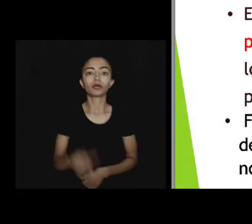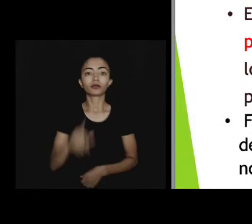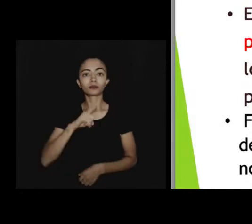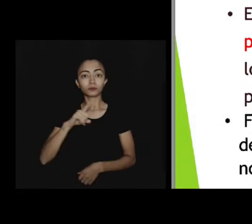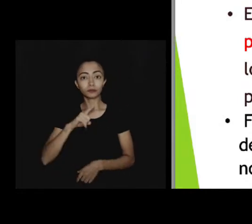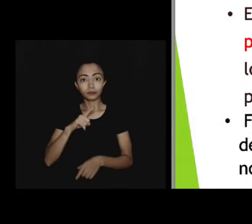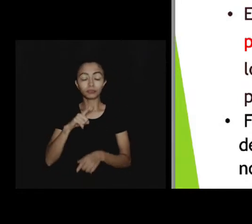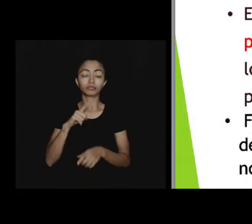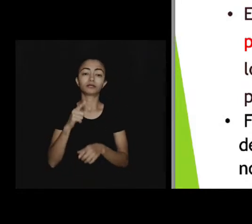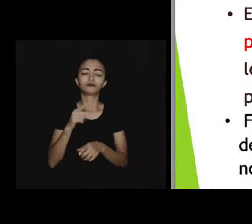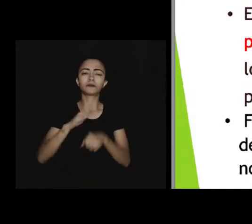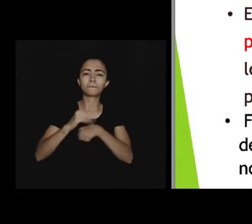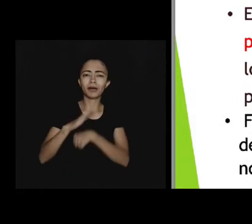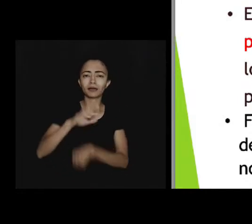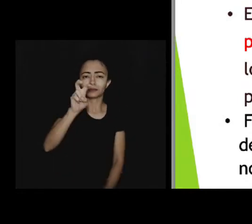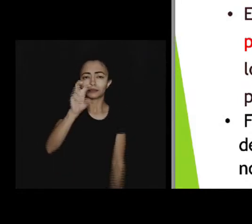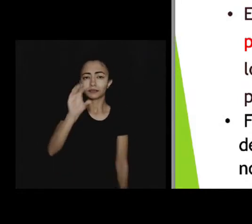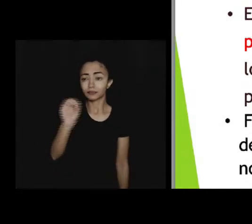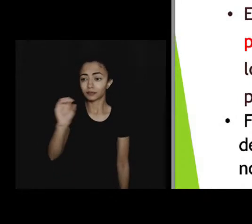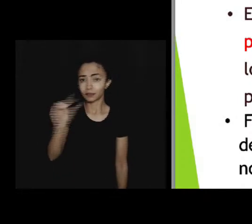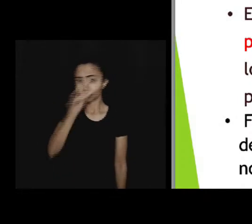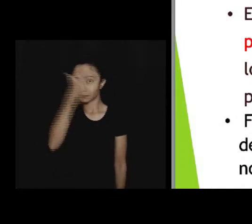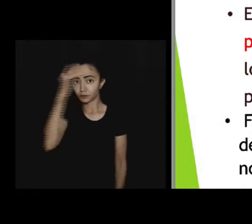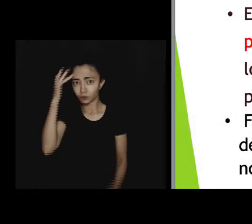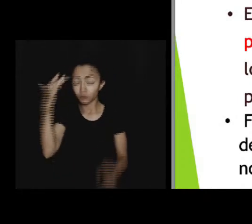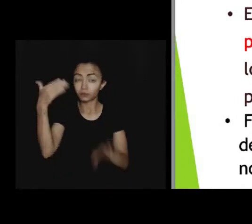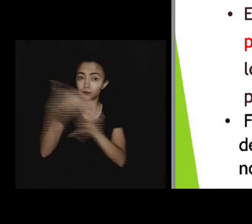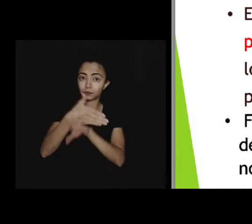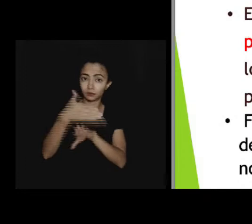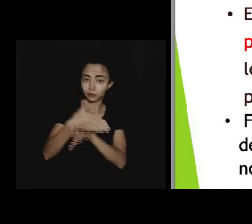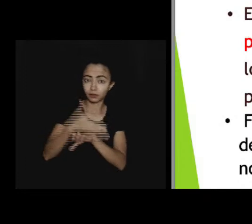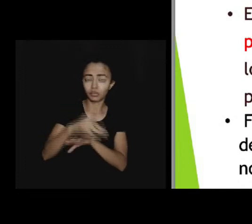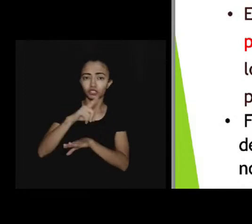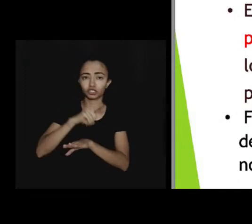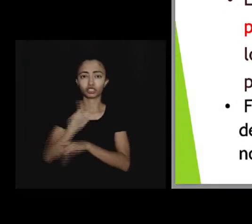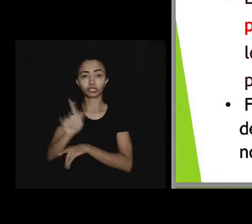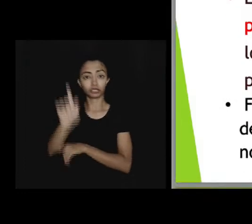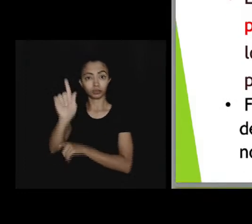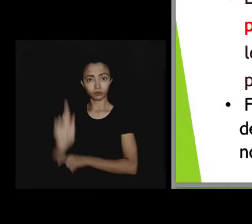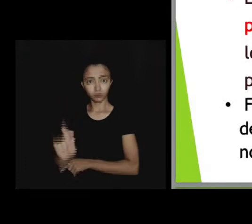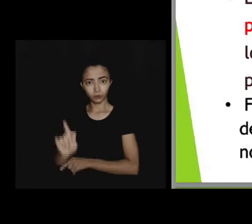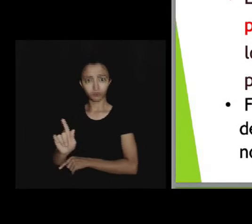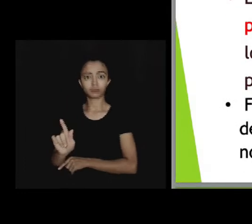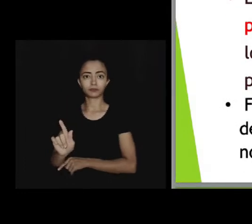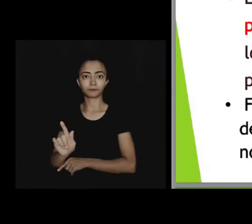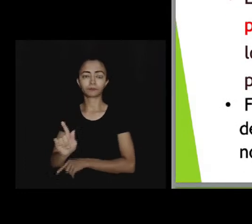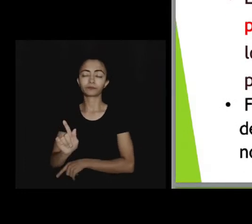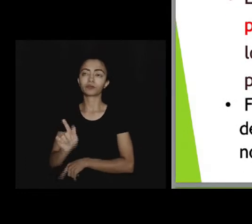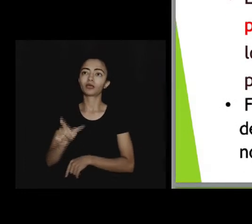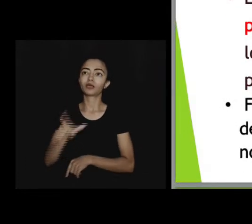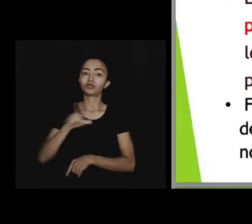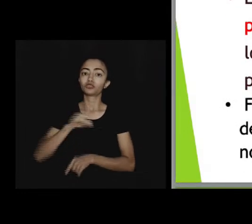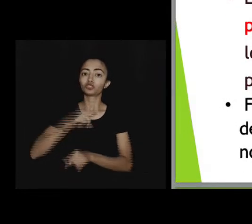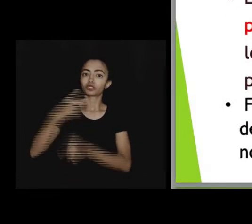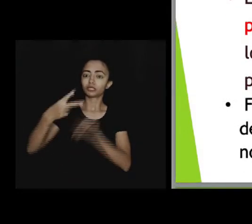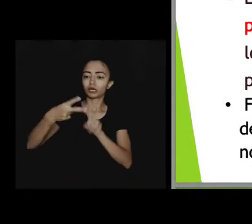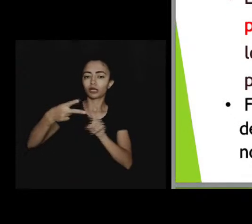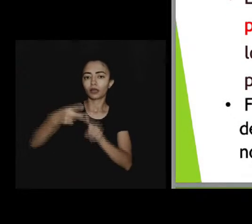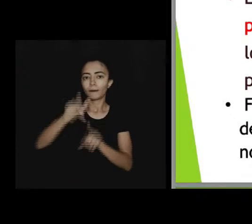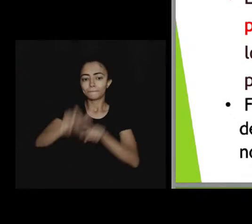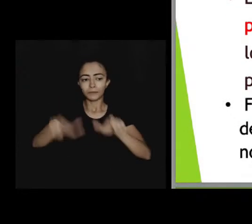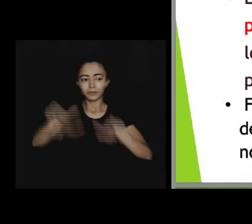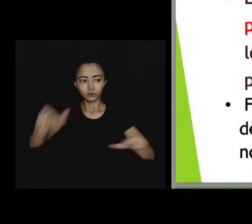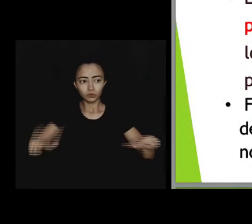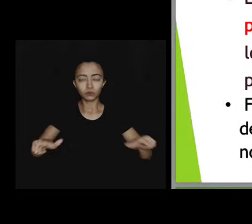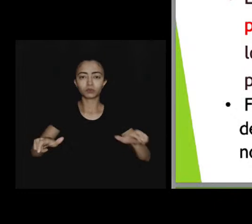There was the involvement of over 115 people. Amongst them, there we had managers, we had